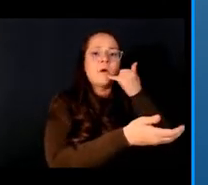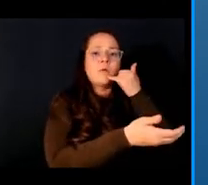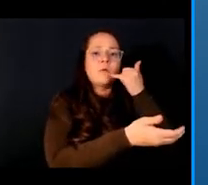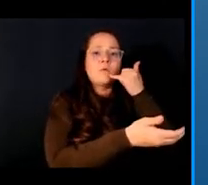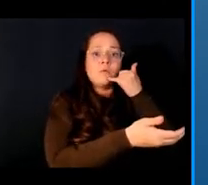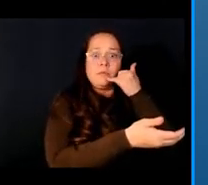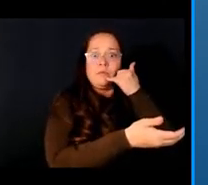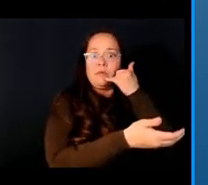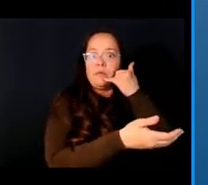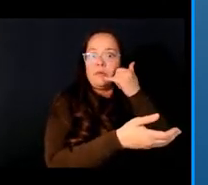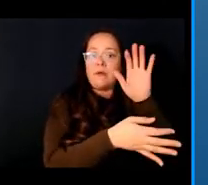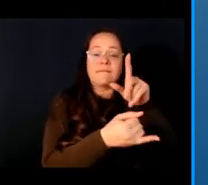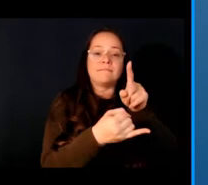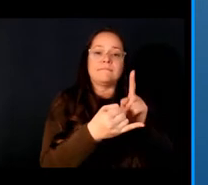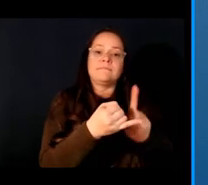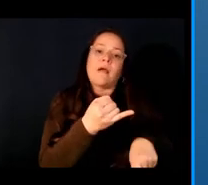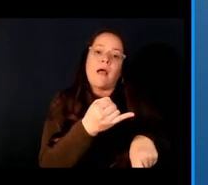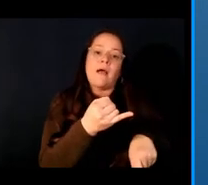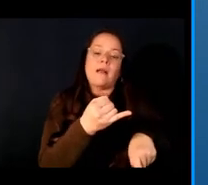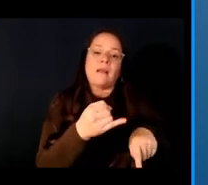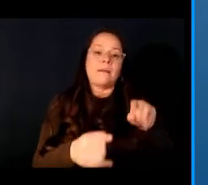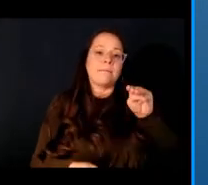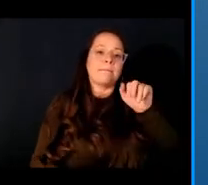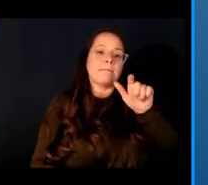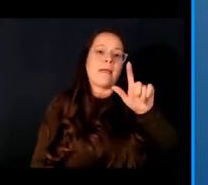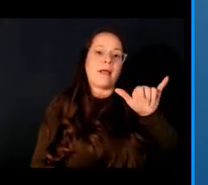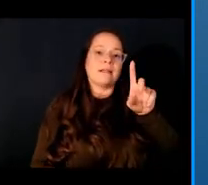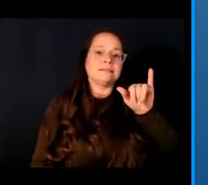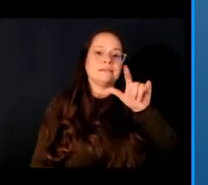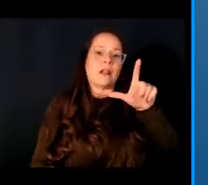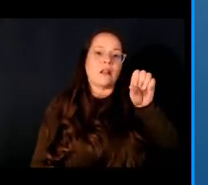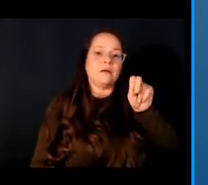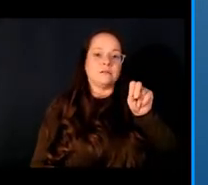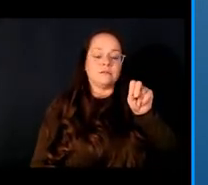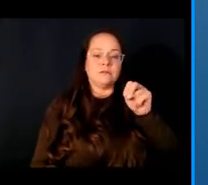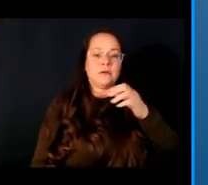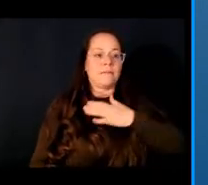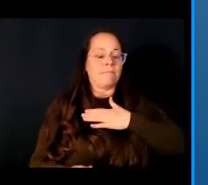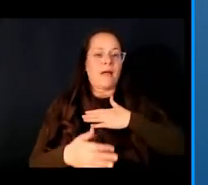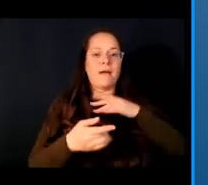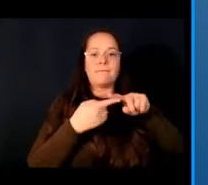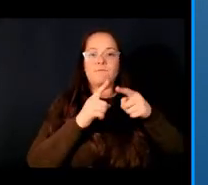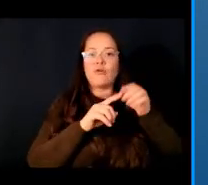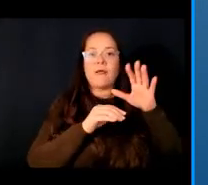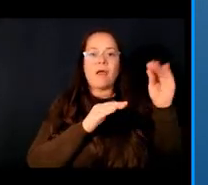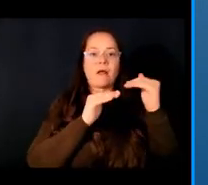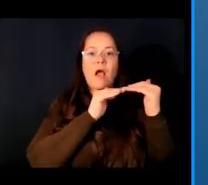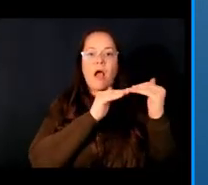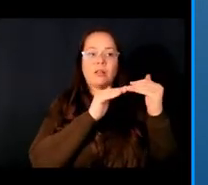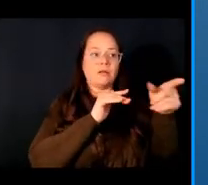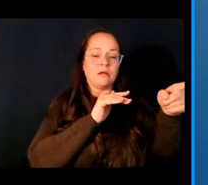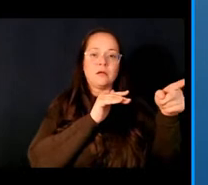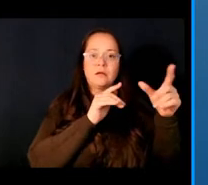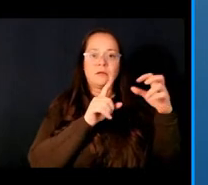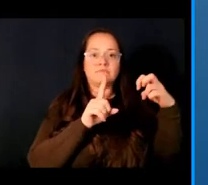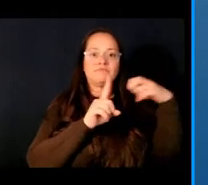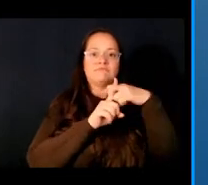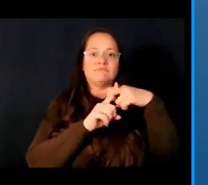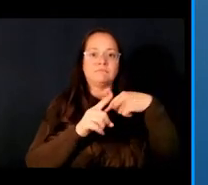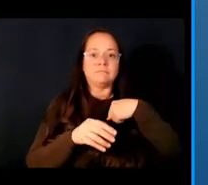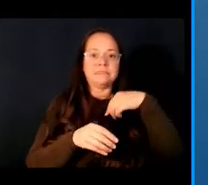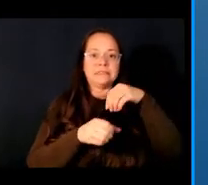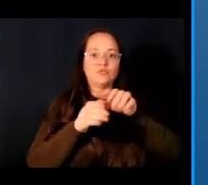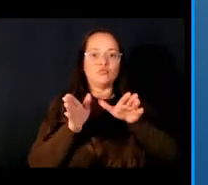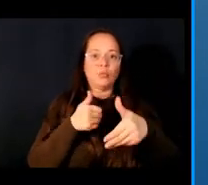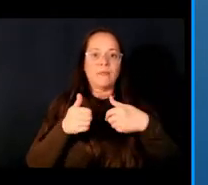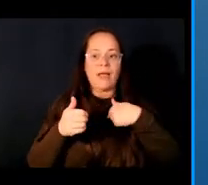and finally General Malley Dylan the president my my friend and my colleague found me in the room I was stuffing my mouth with